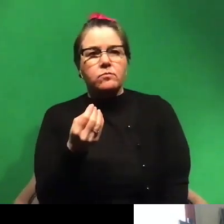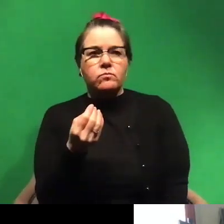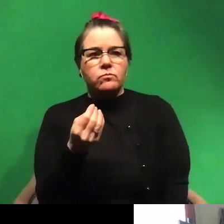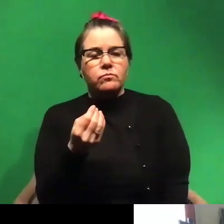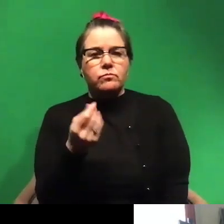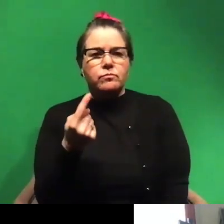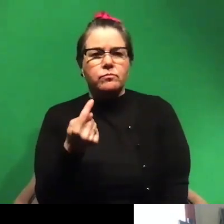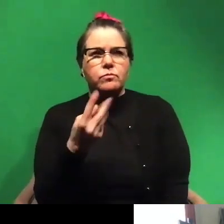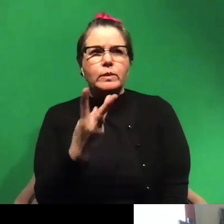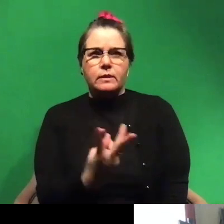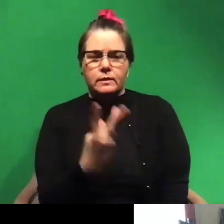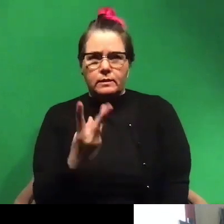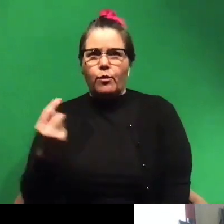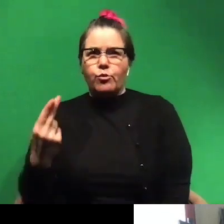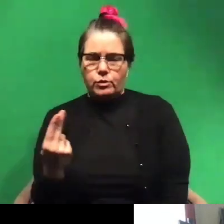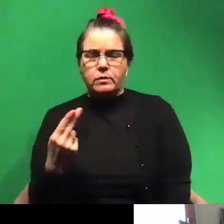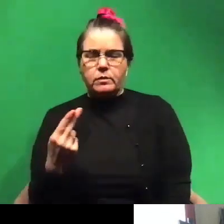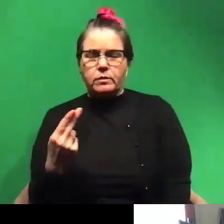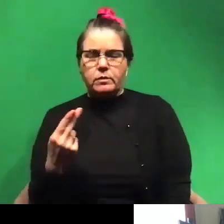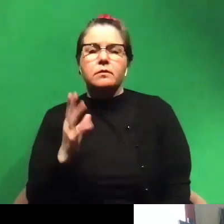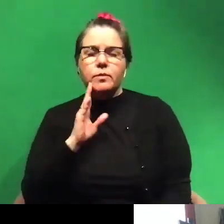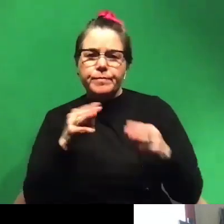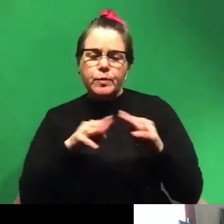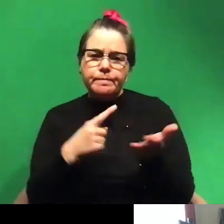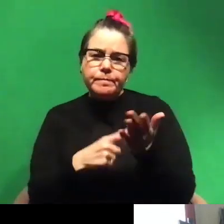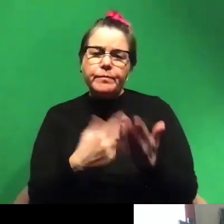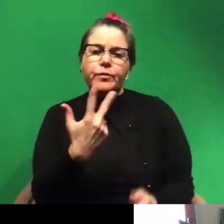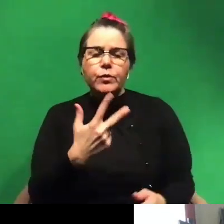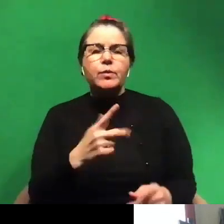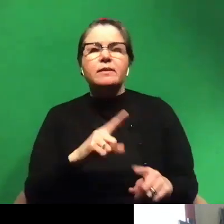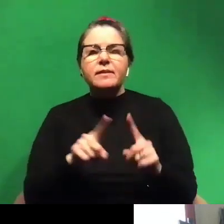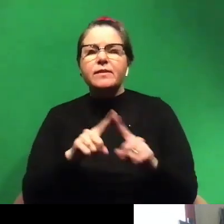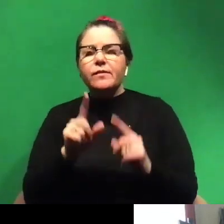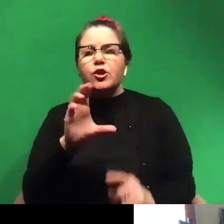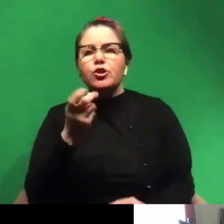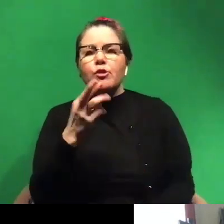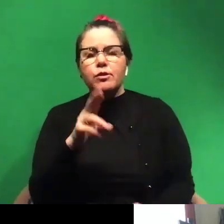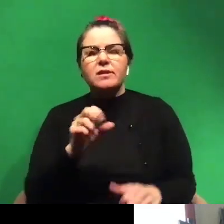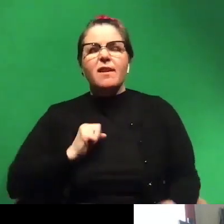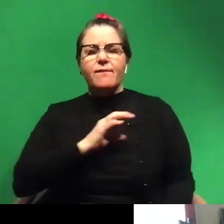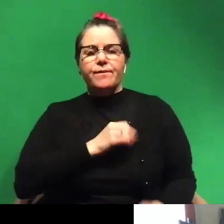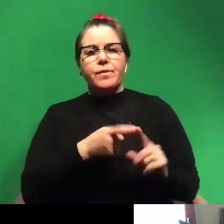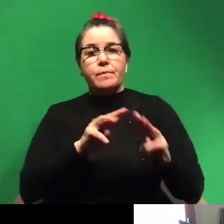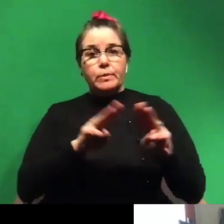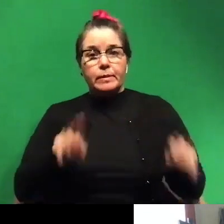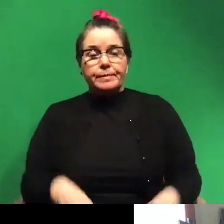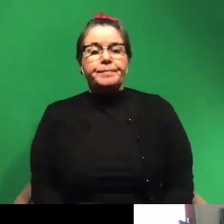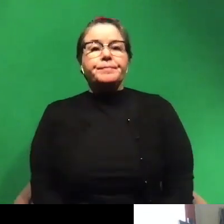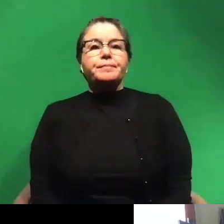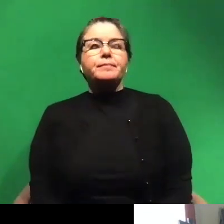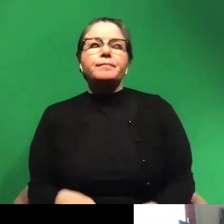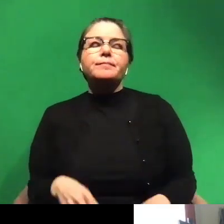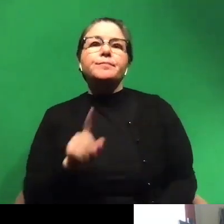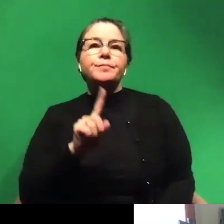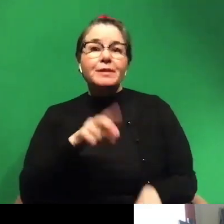Wednesday and Thursday, we're going to be having talks from three curators and other staff members at the Museum of Natural History in Los